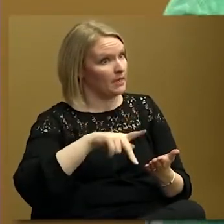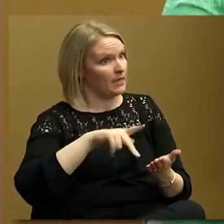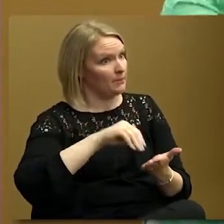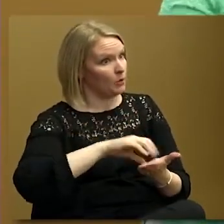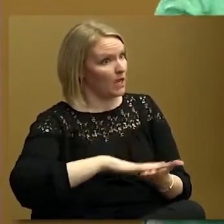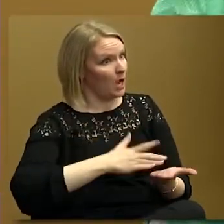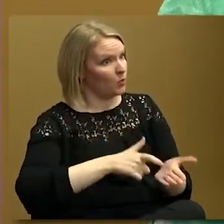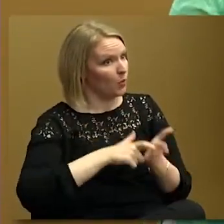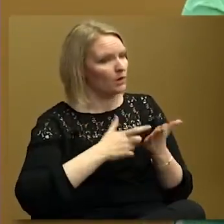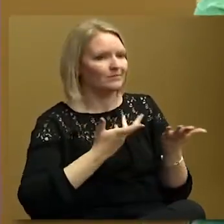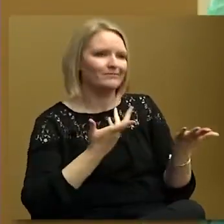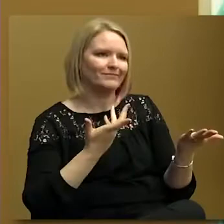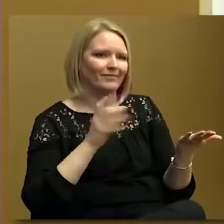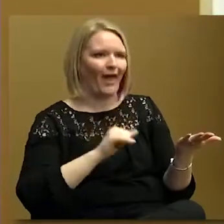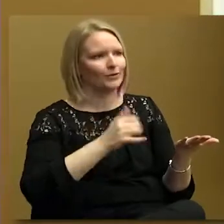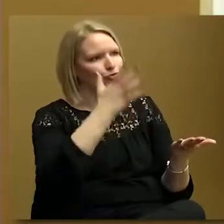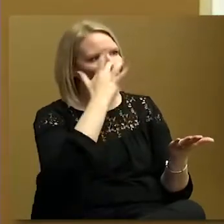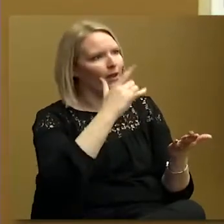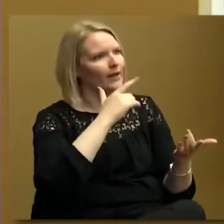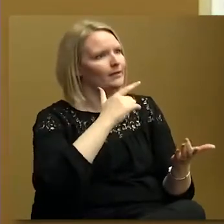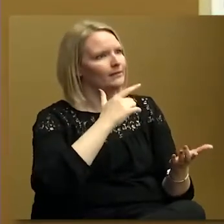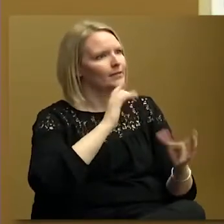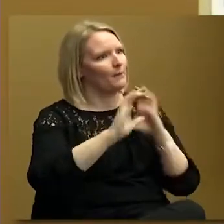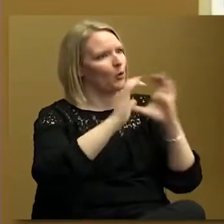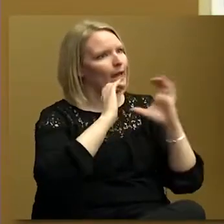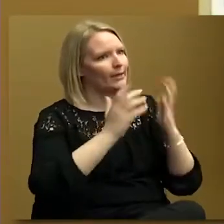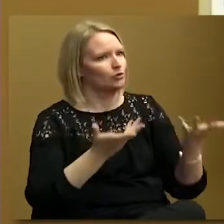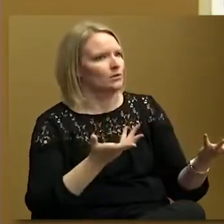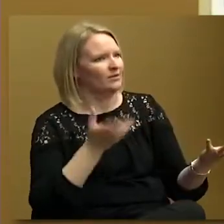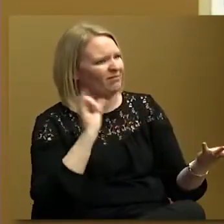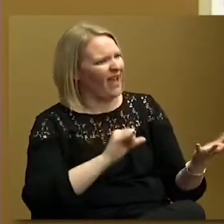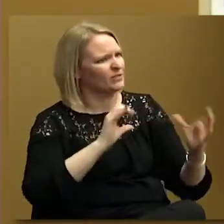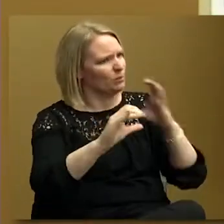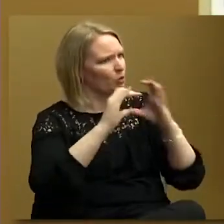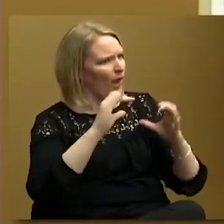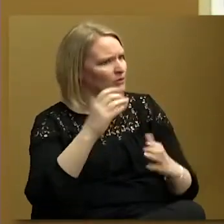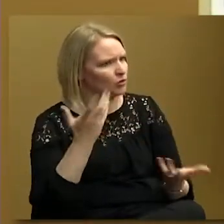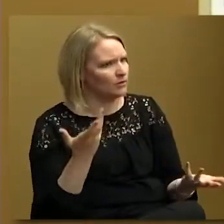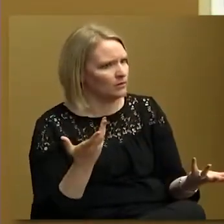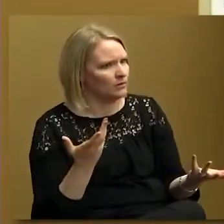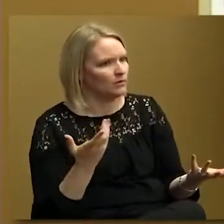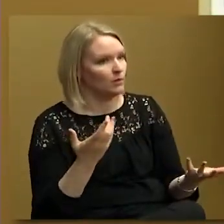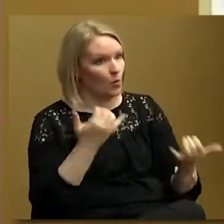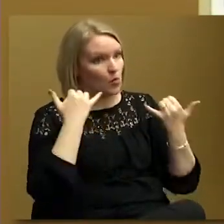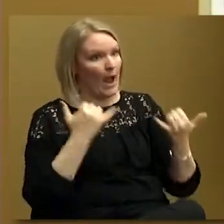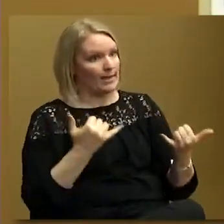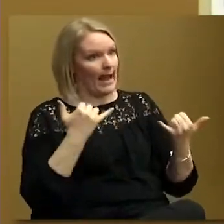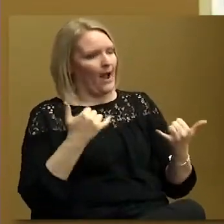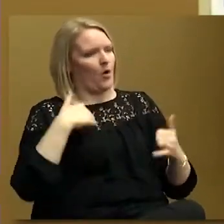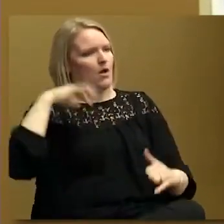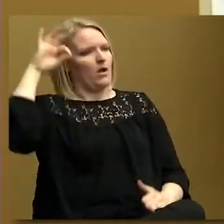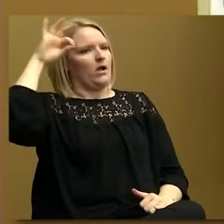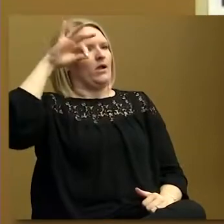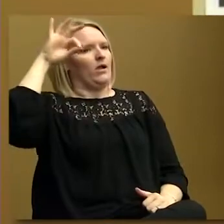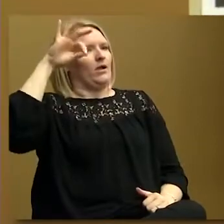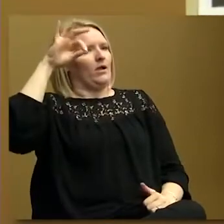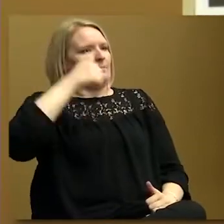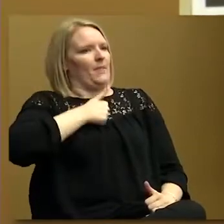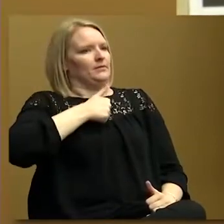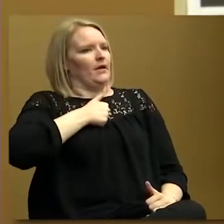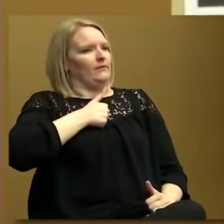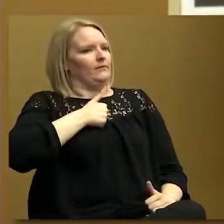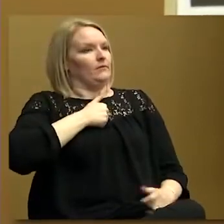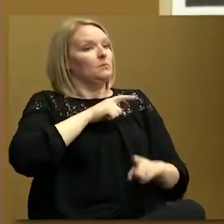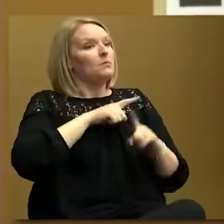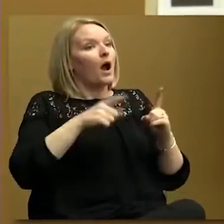well that's early communication. That's what communication is. Right now, I'm doing all the communicating, but if we were